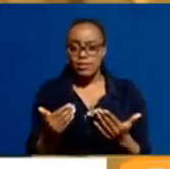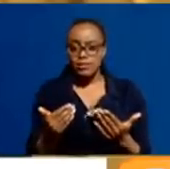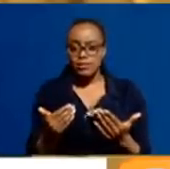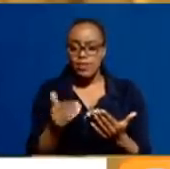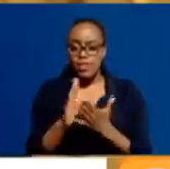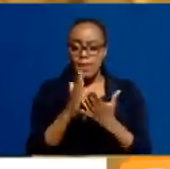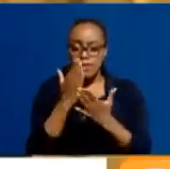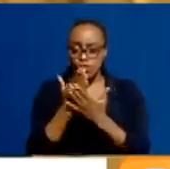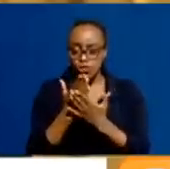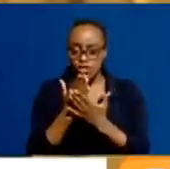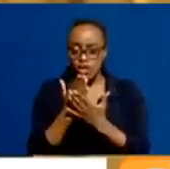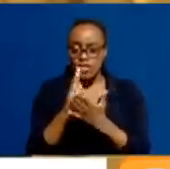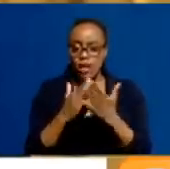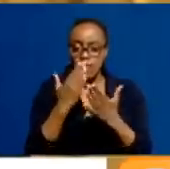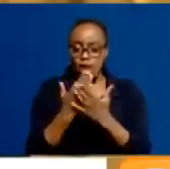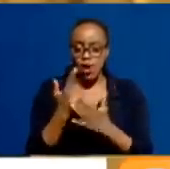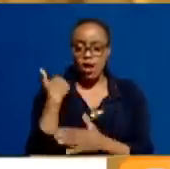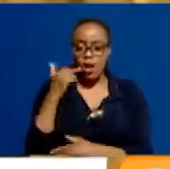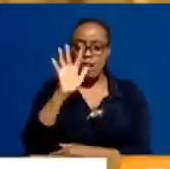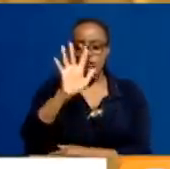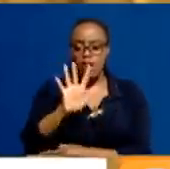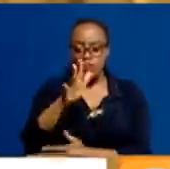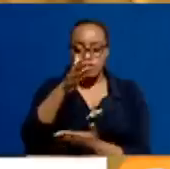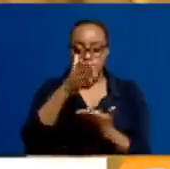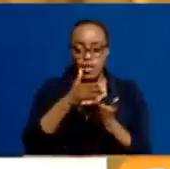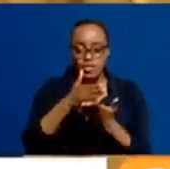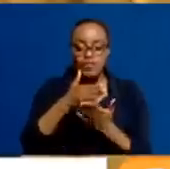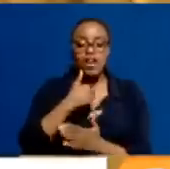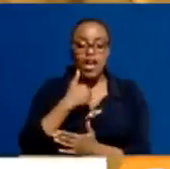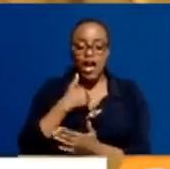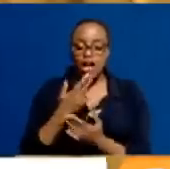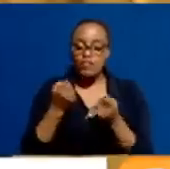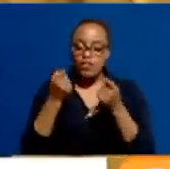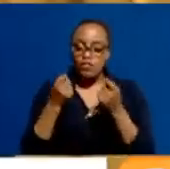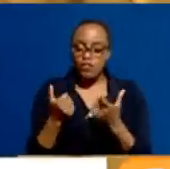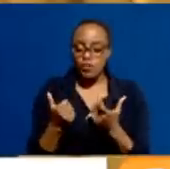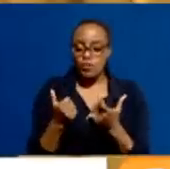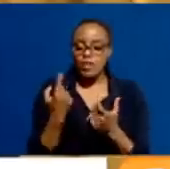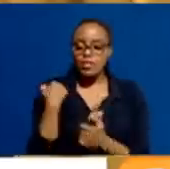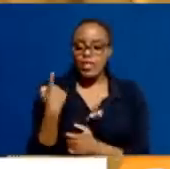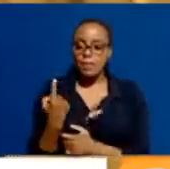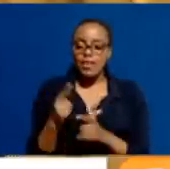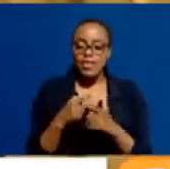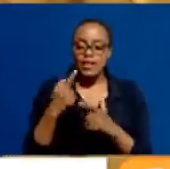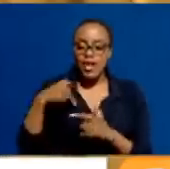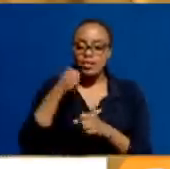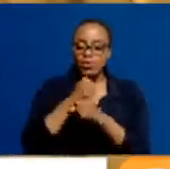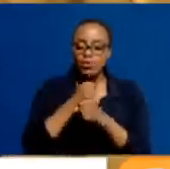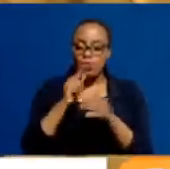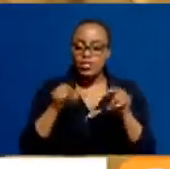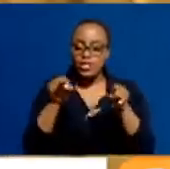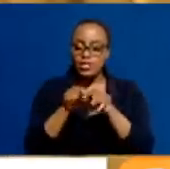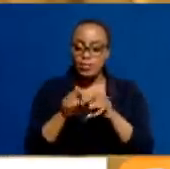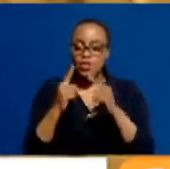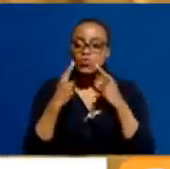the petitioner in petition number five, in fact, has more numbers, what are we to do? Are we still